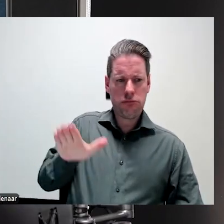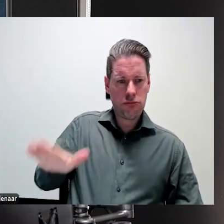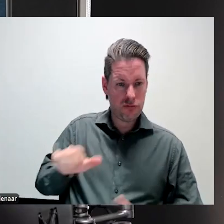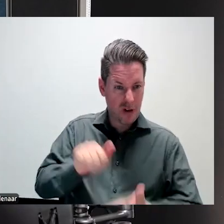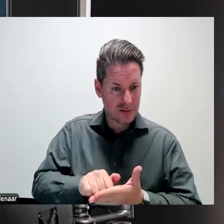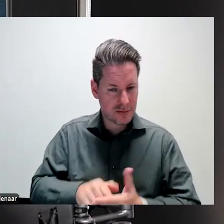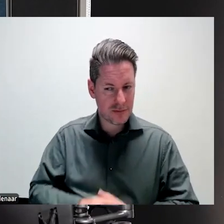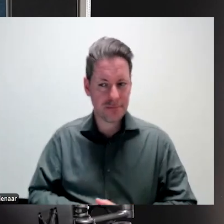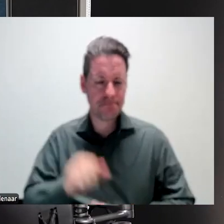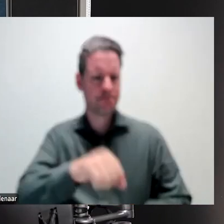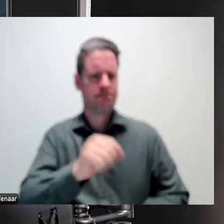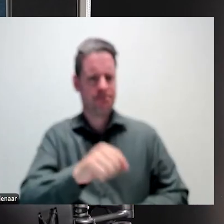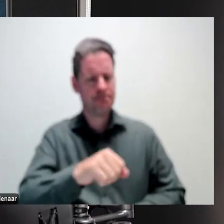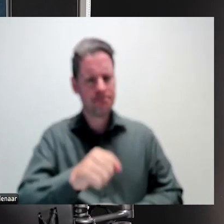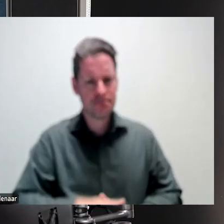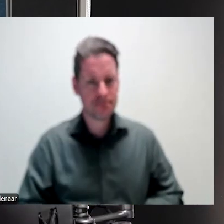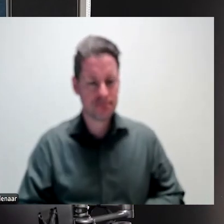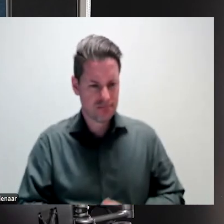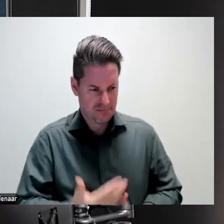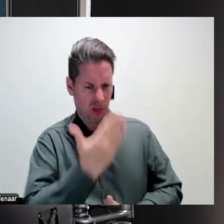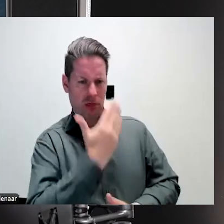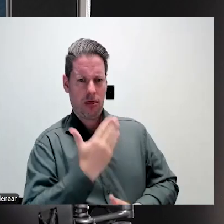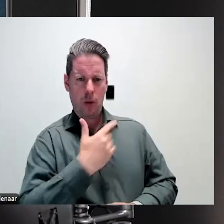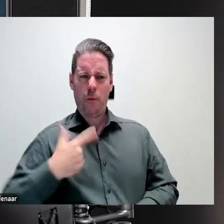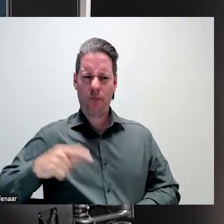Yes, yeah, there's no need to feel sorry for us.